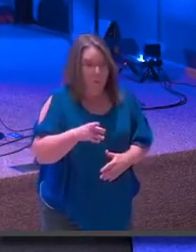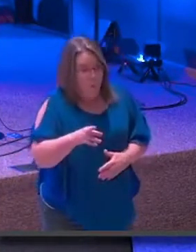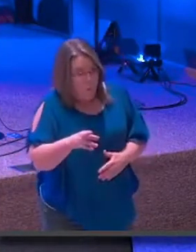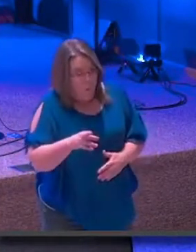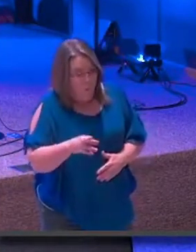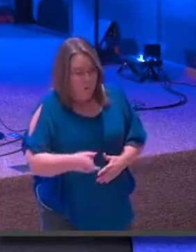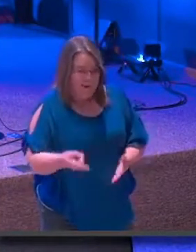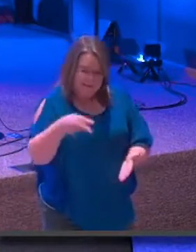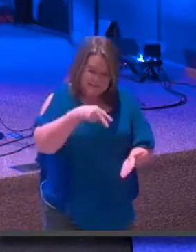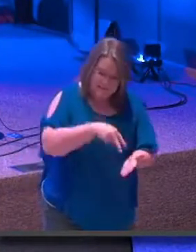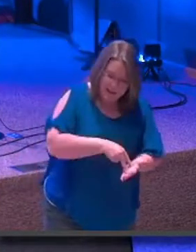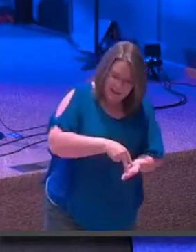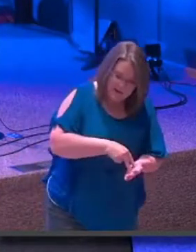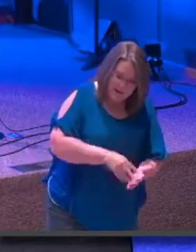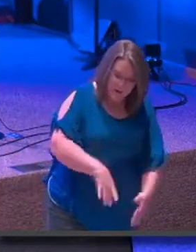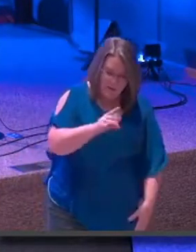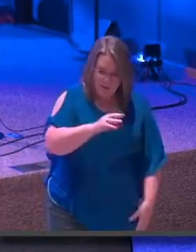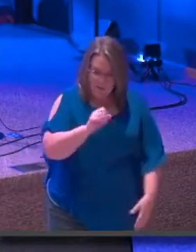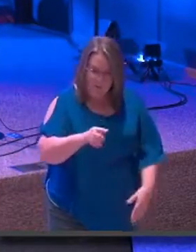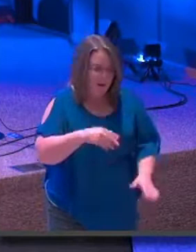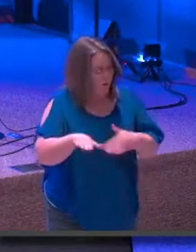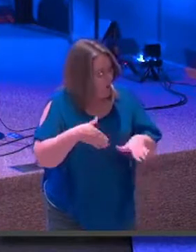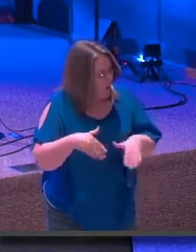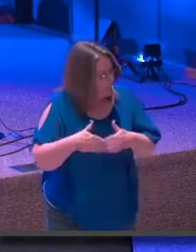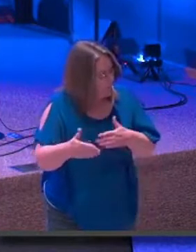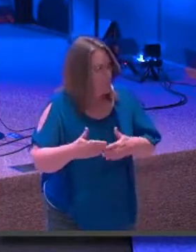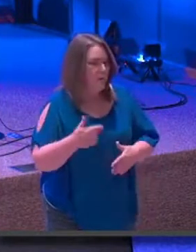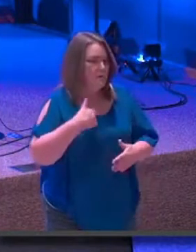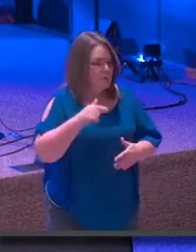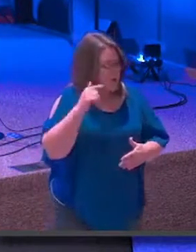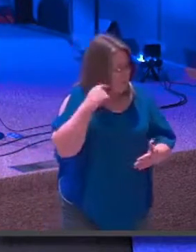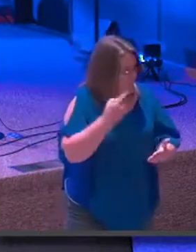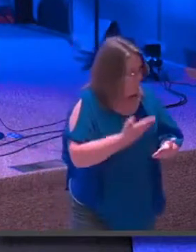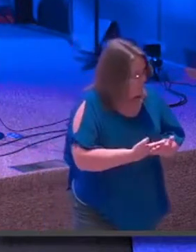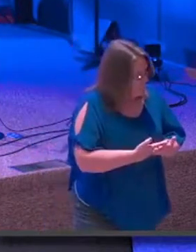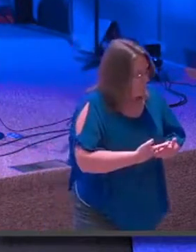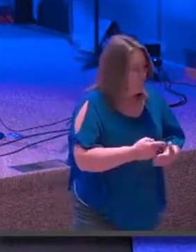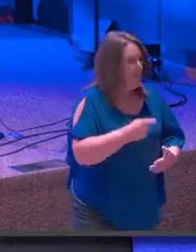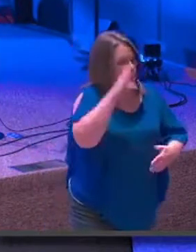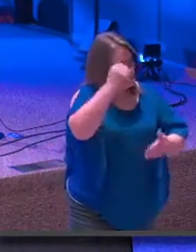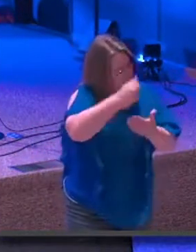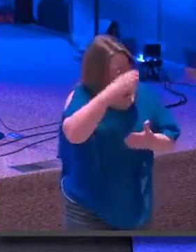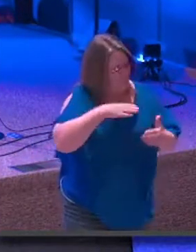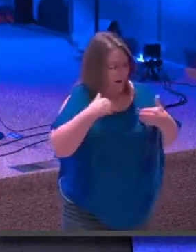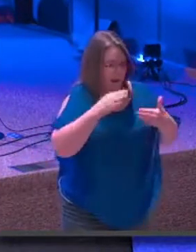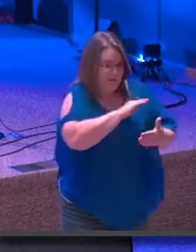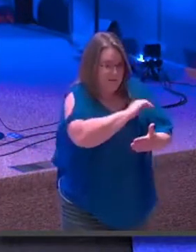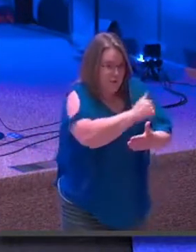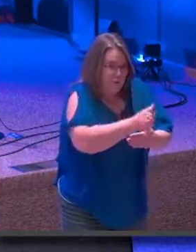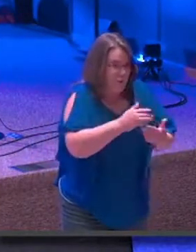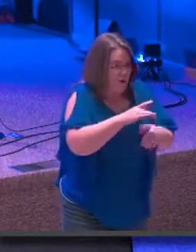up, pick up your mat, and walk'? So I will prove to you that the Son of Man has the authority on earth to